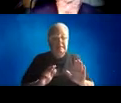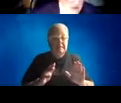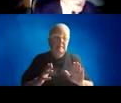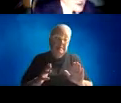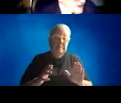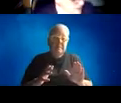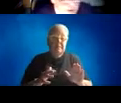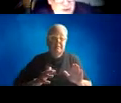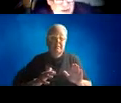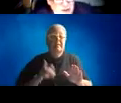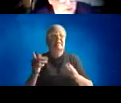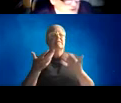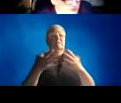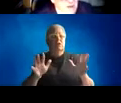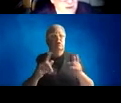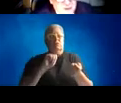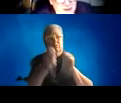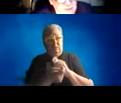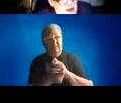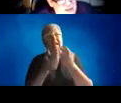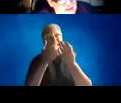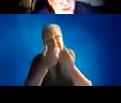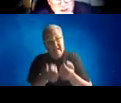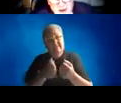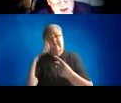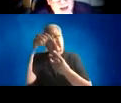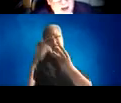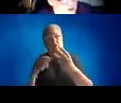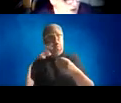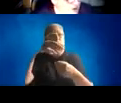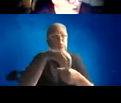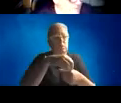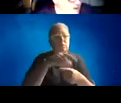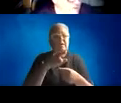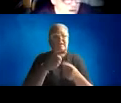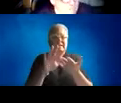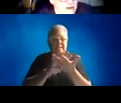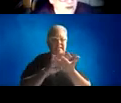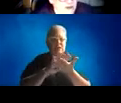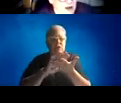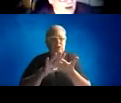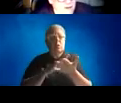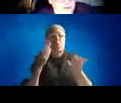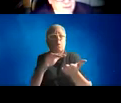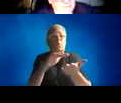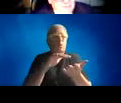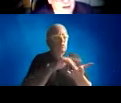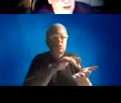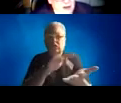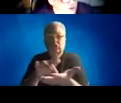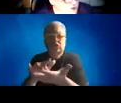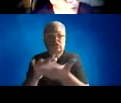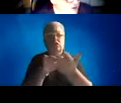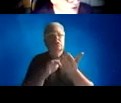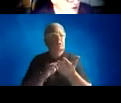have adapted it to include some other things, but texture and touch hasn't been mentioned yet, I don't think. So